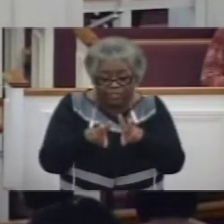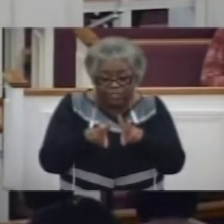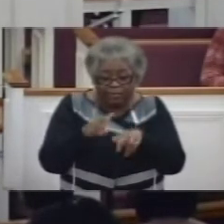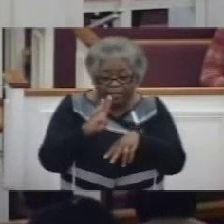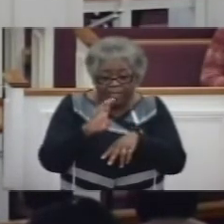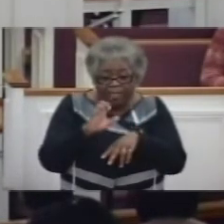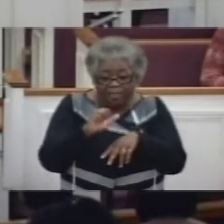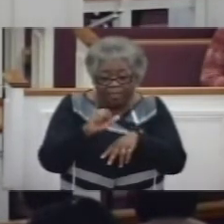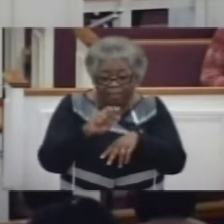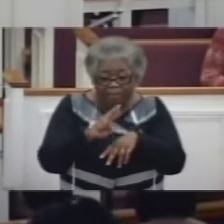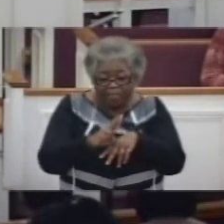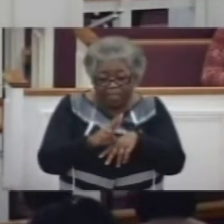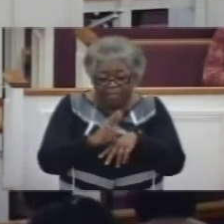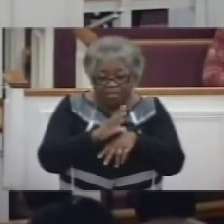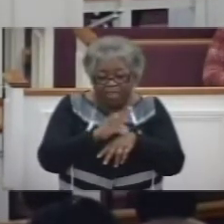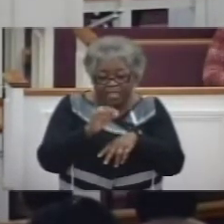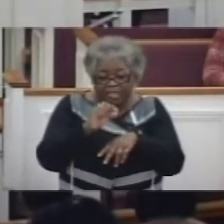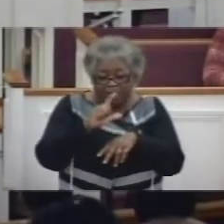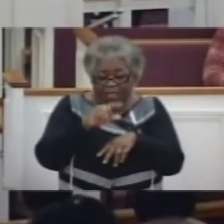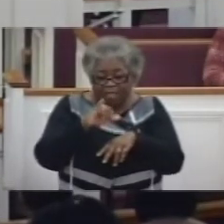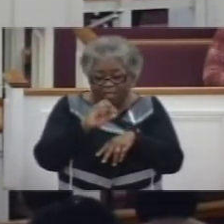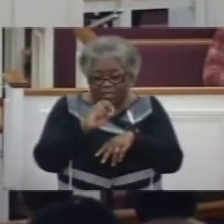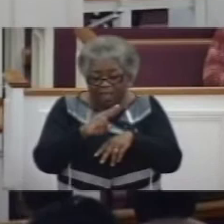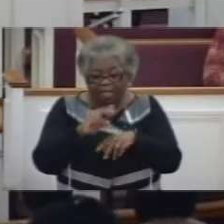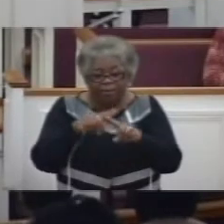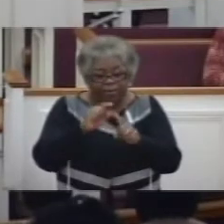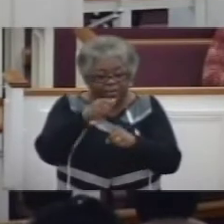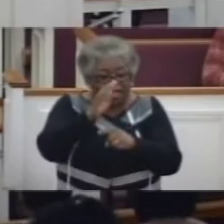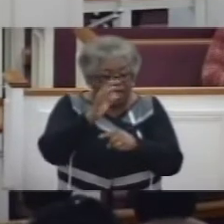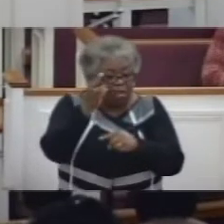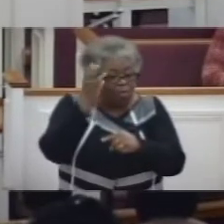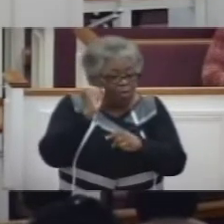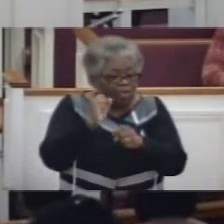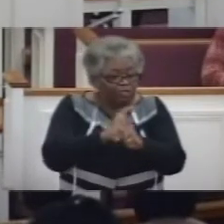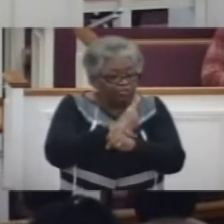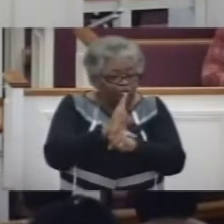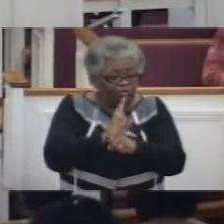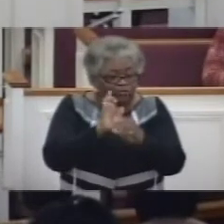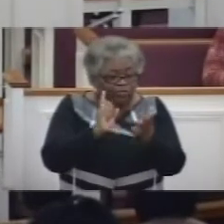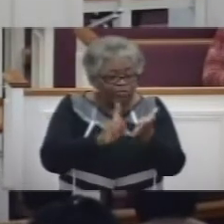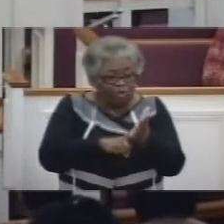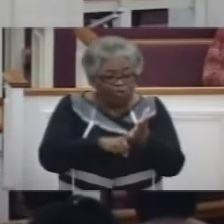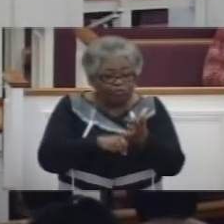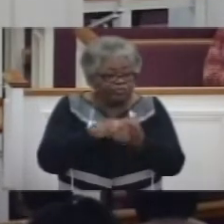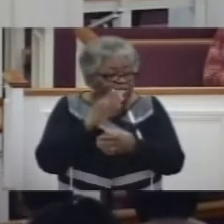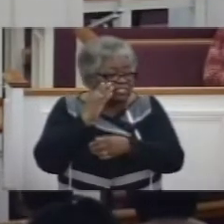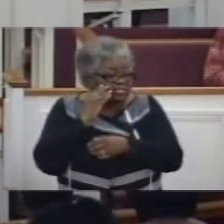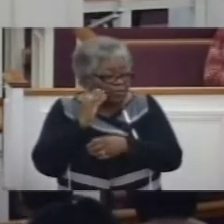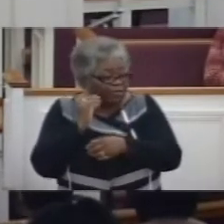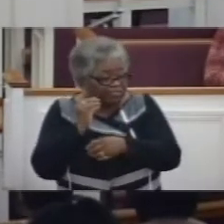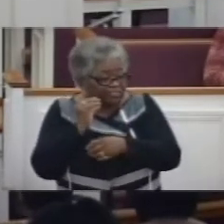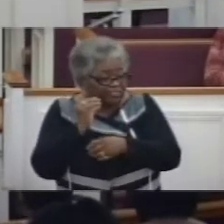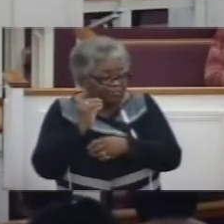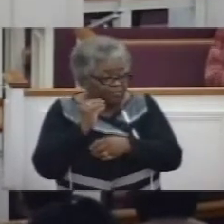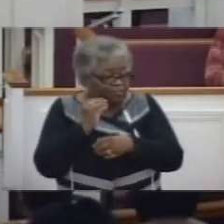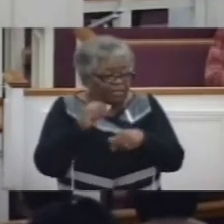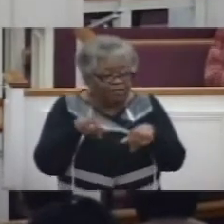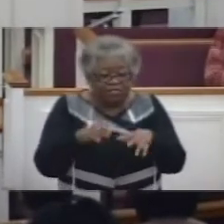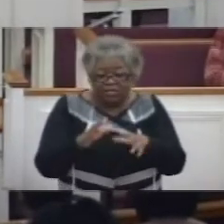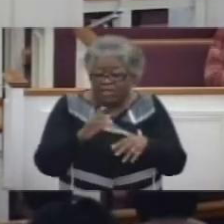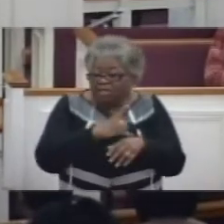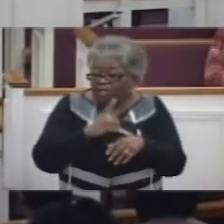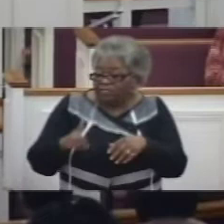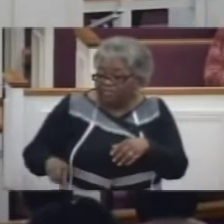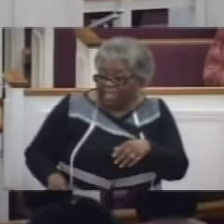bear, watching a lion, but God was using those experiences to let